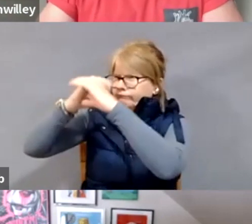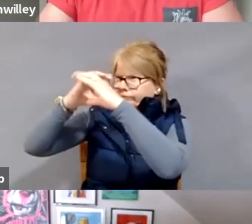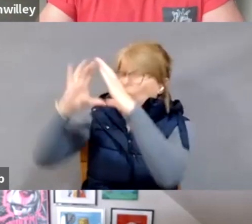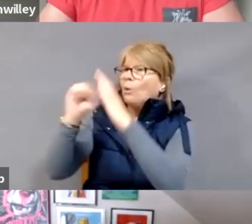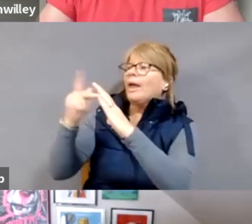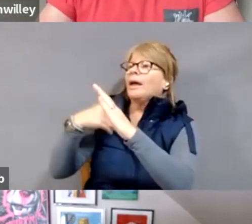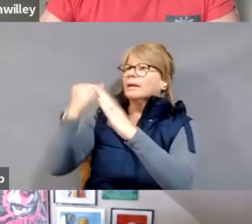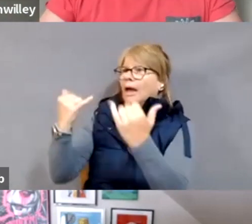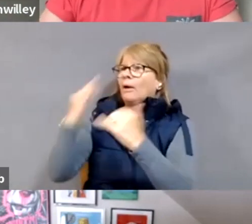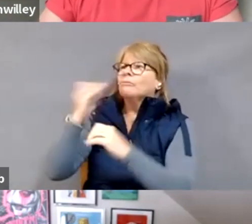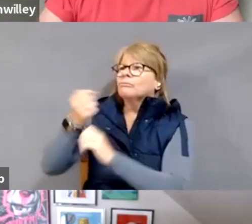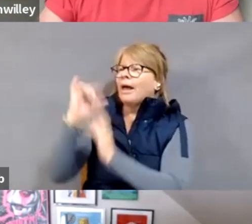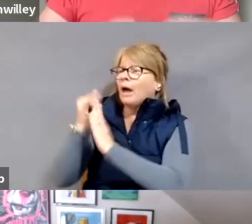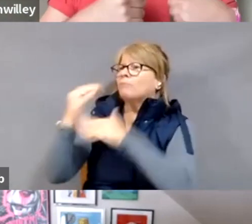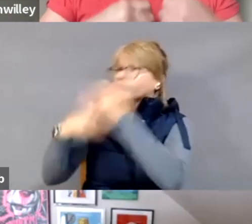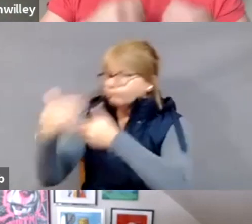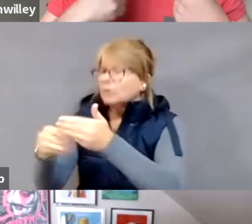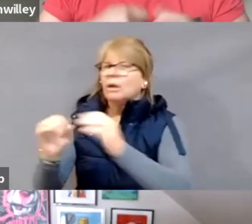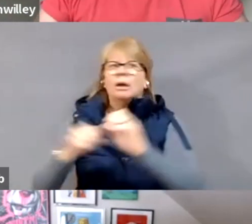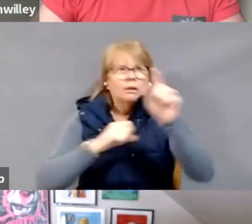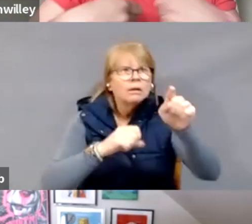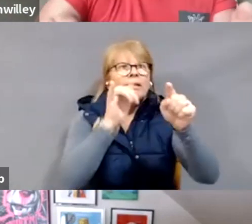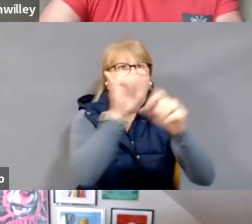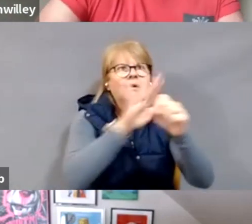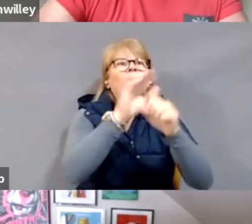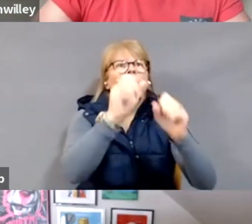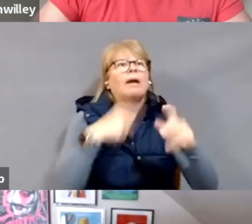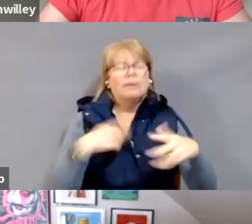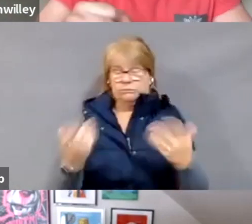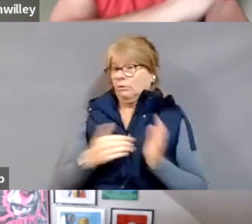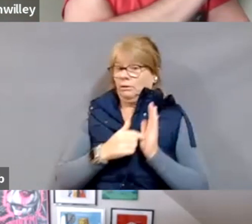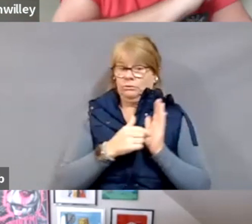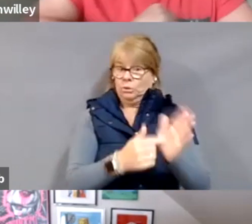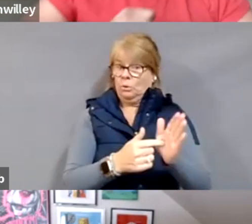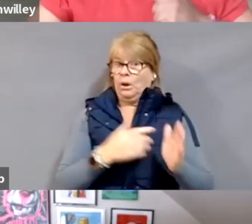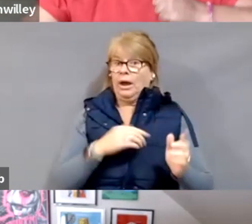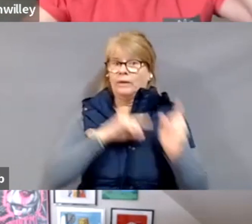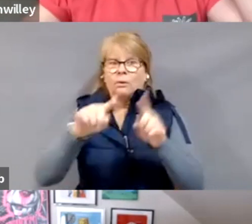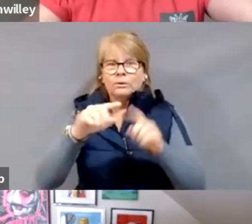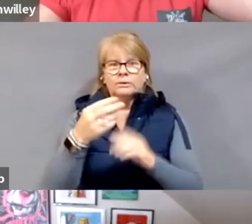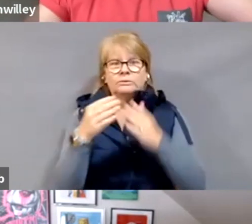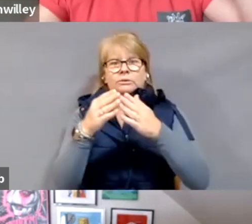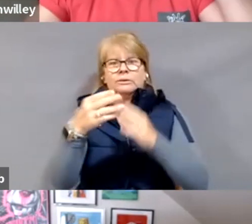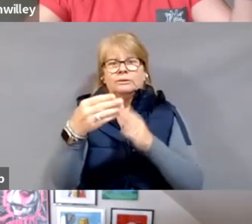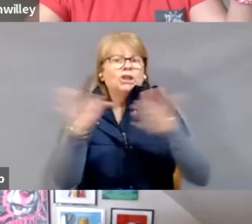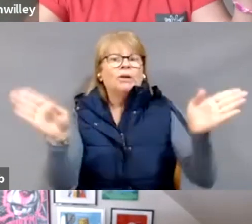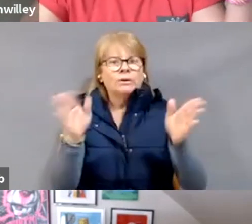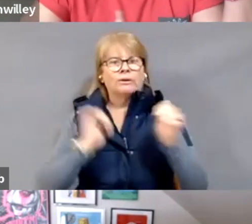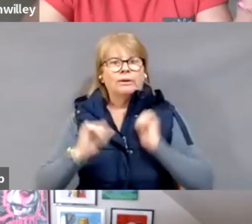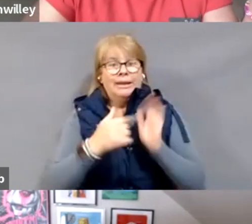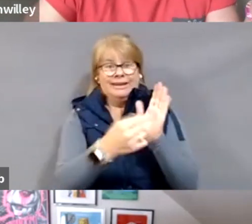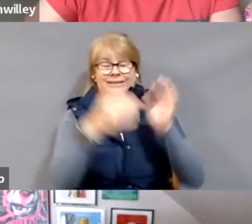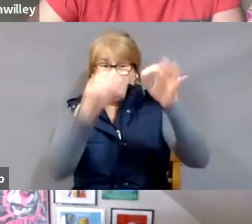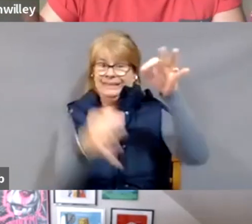out. I would present my things and it would be a general, I'd go, okay, here's my resume